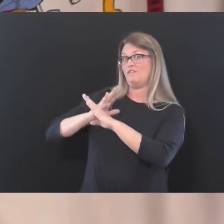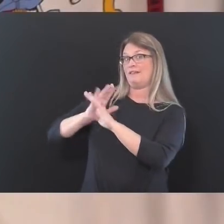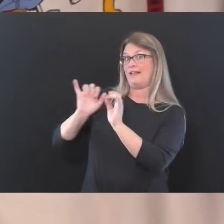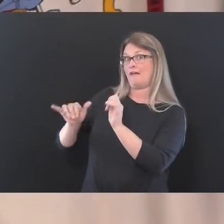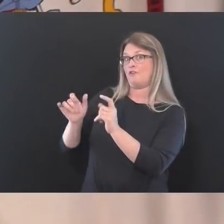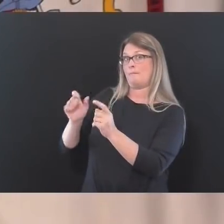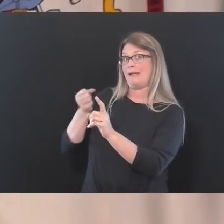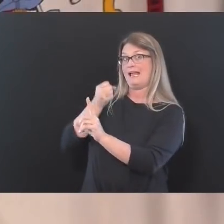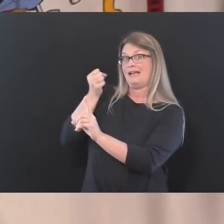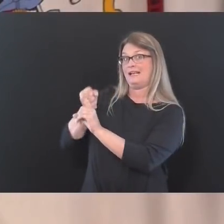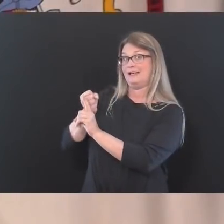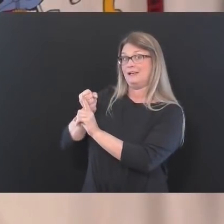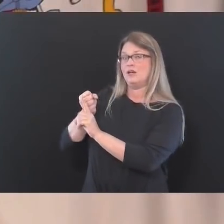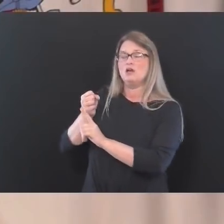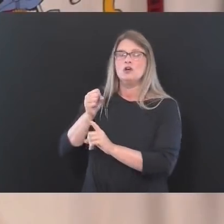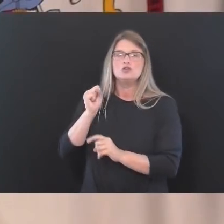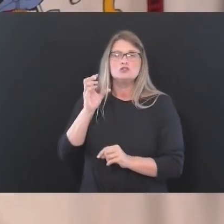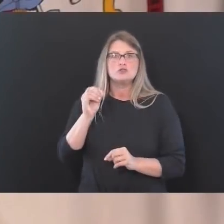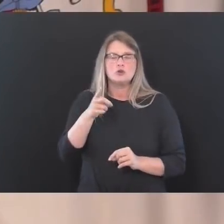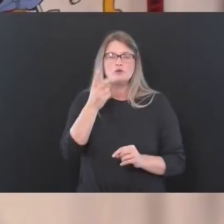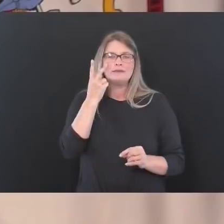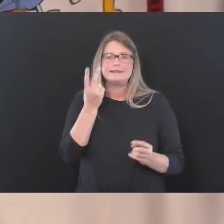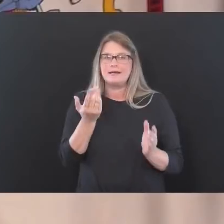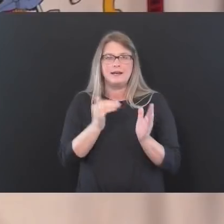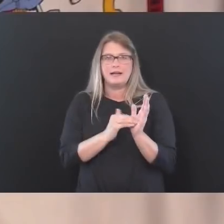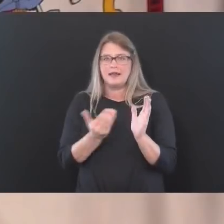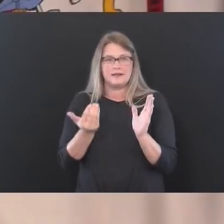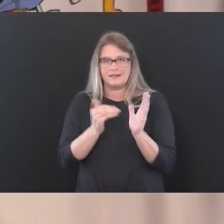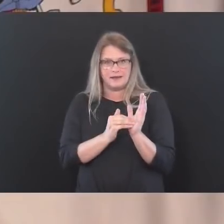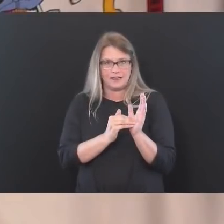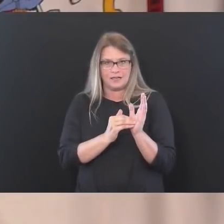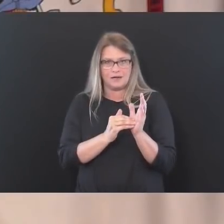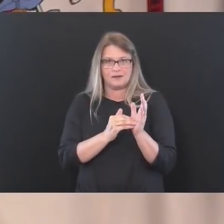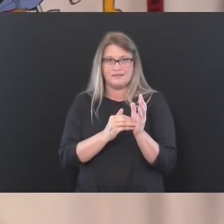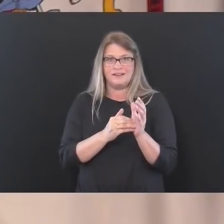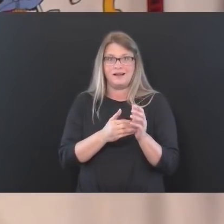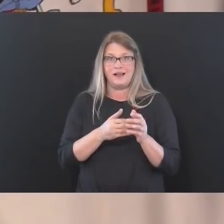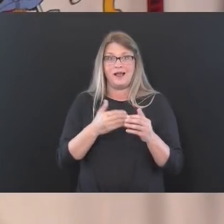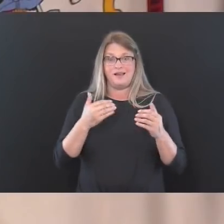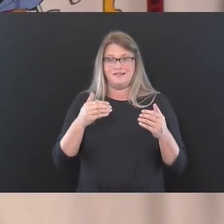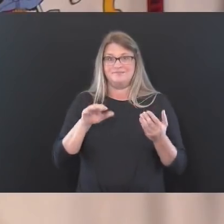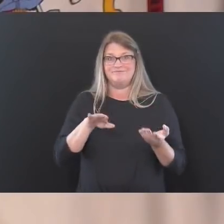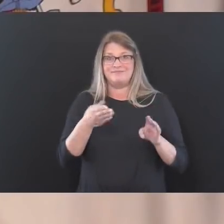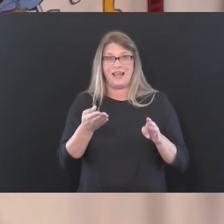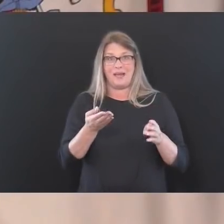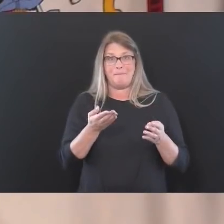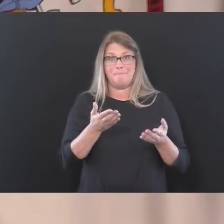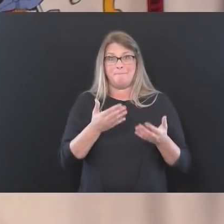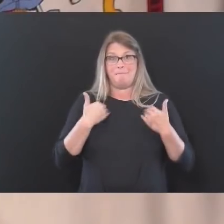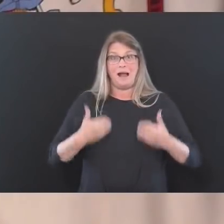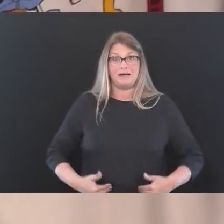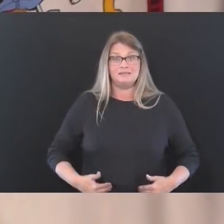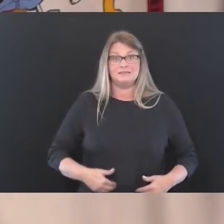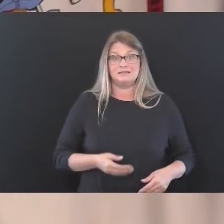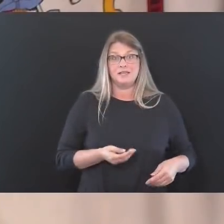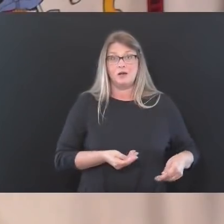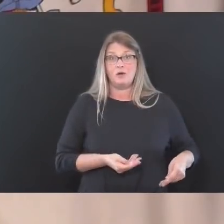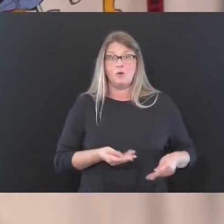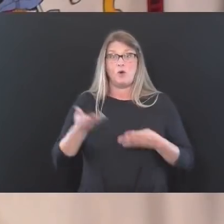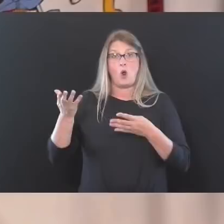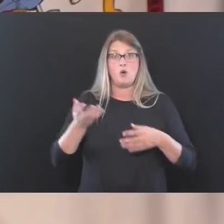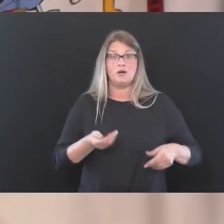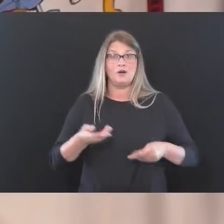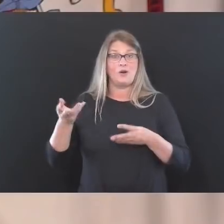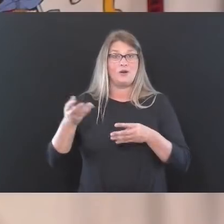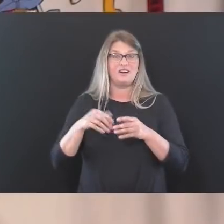happening. You saw over and over bodies being loaded onto freezer trucks in New York